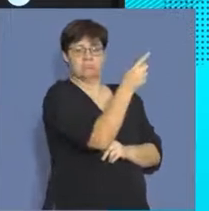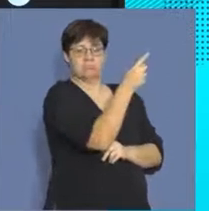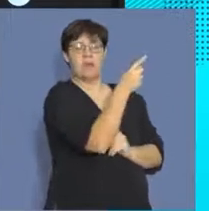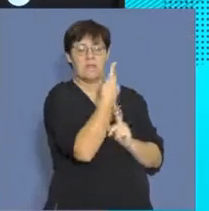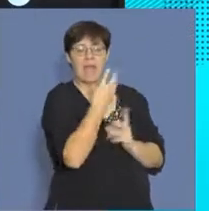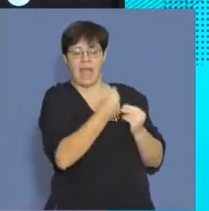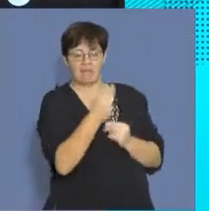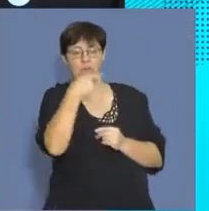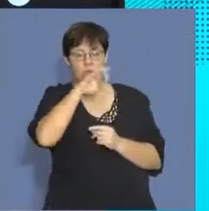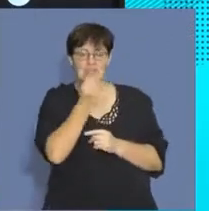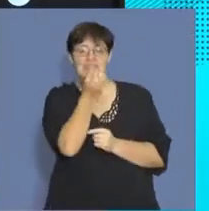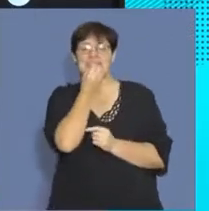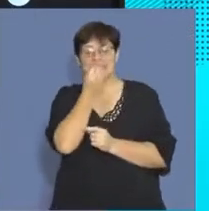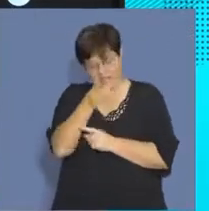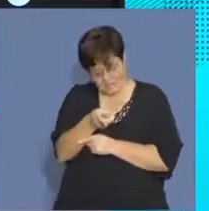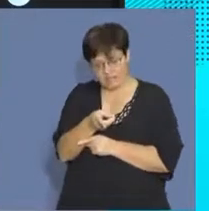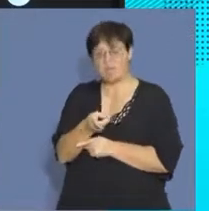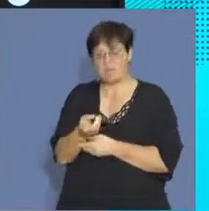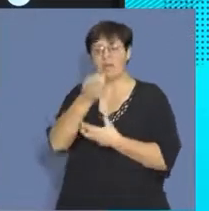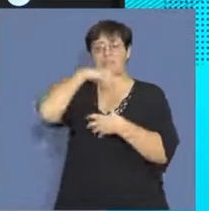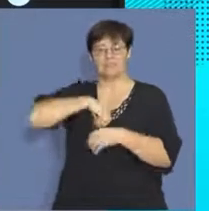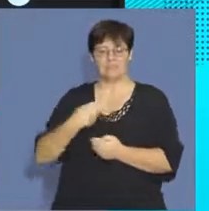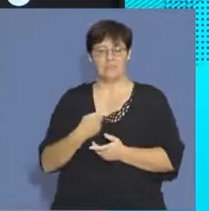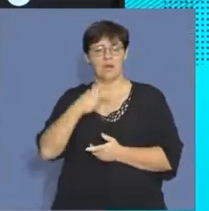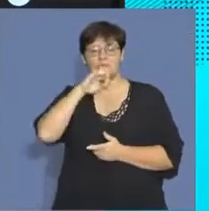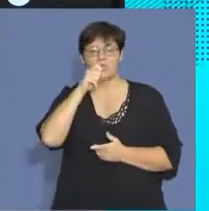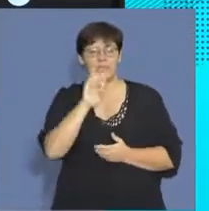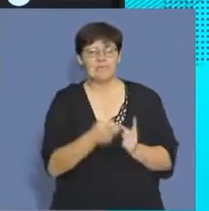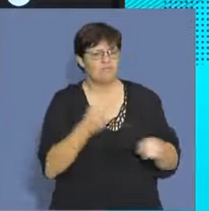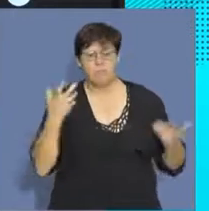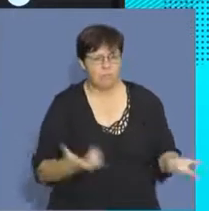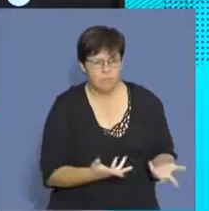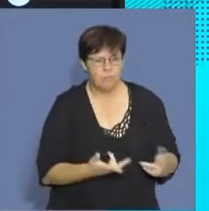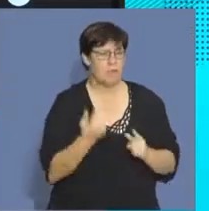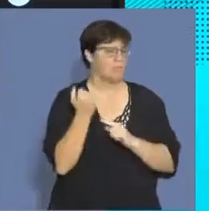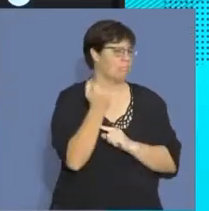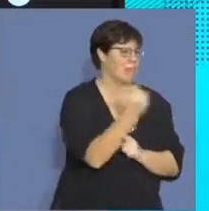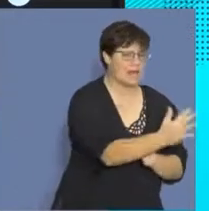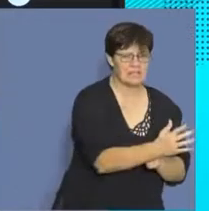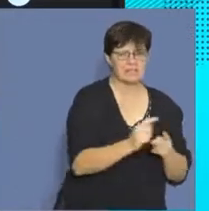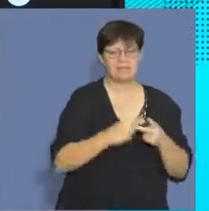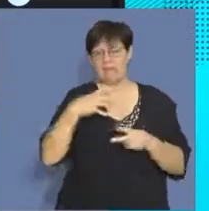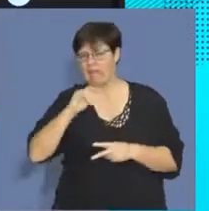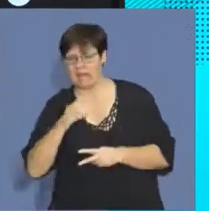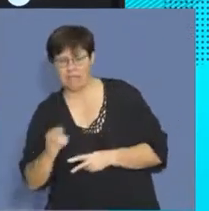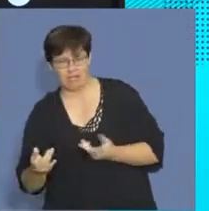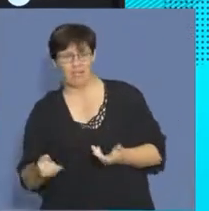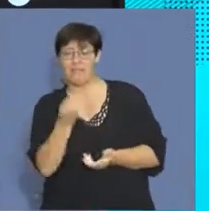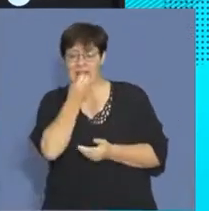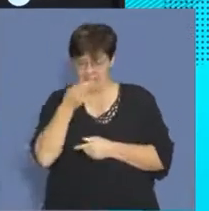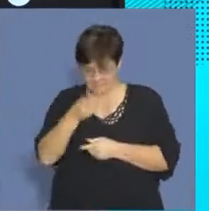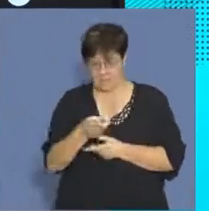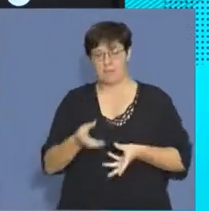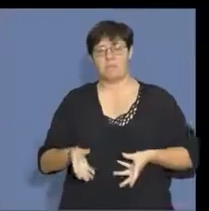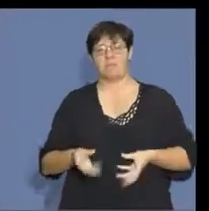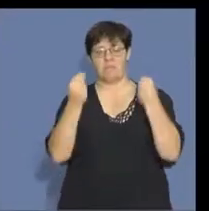from the proteins we consume. So where do our proteins come from? They come from plants, they come from animals. So let's look at how